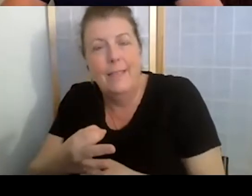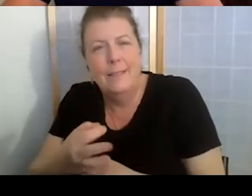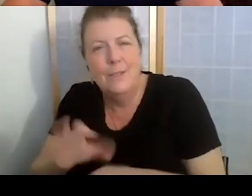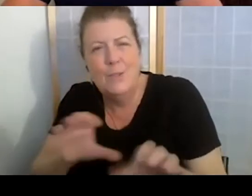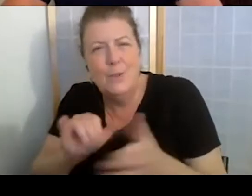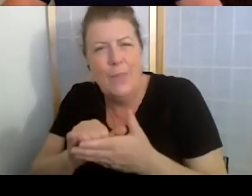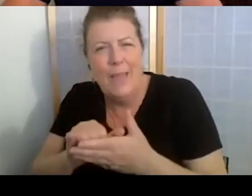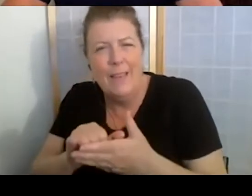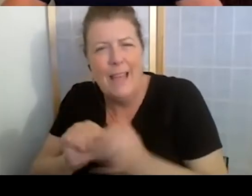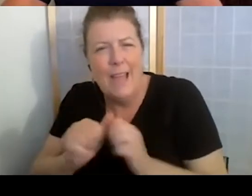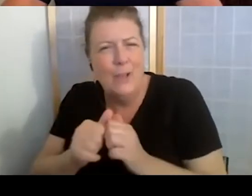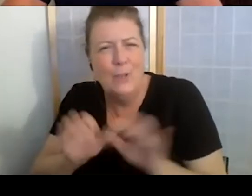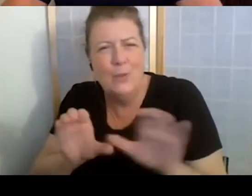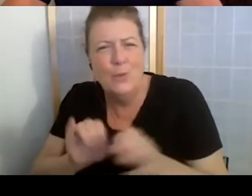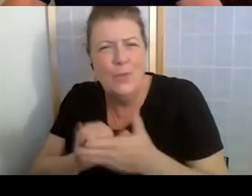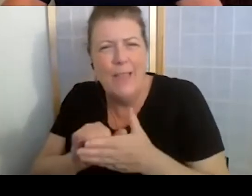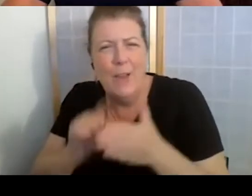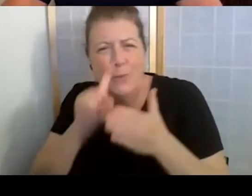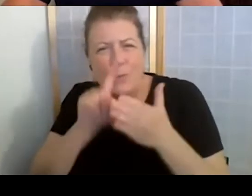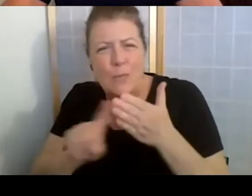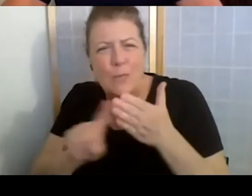How did you do that research and bring it all together?